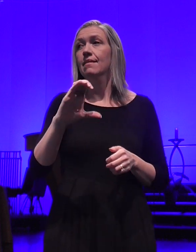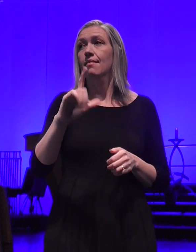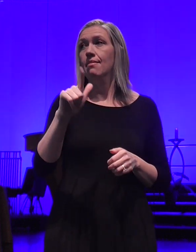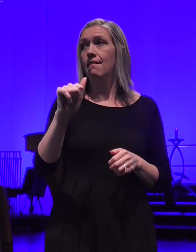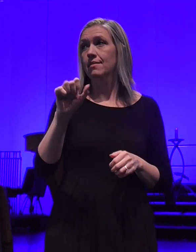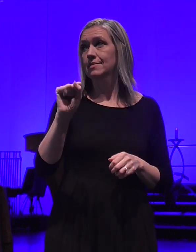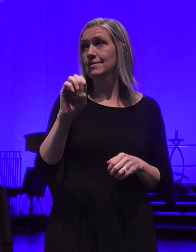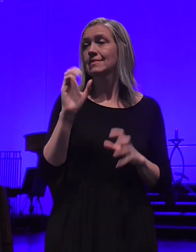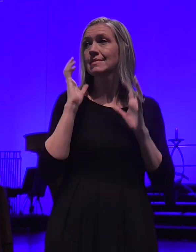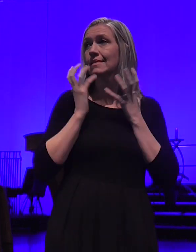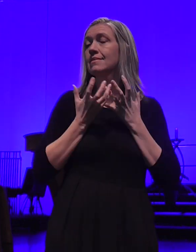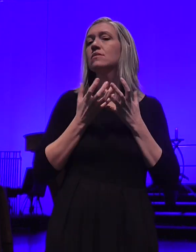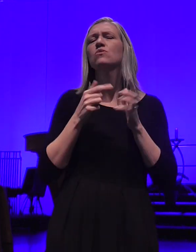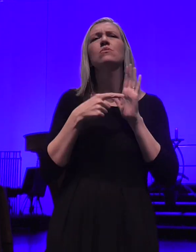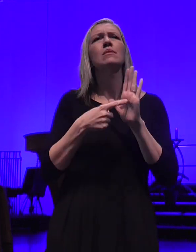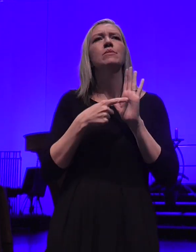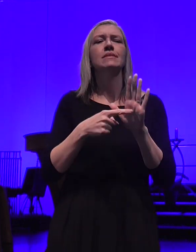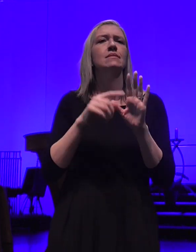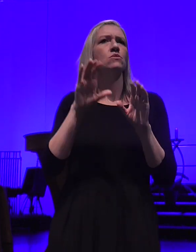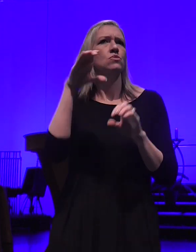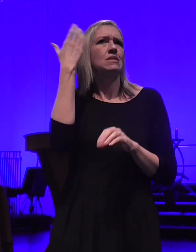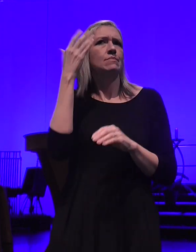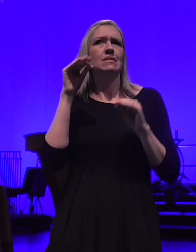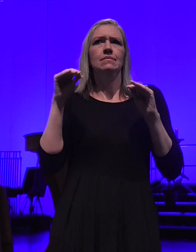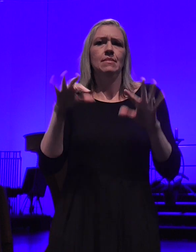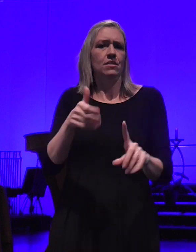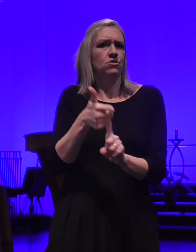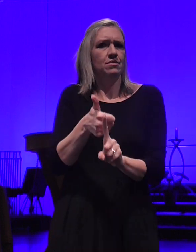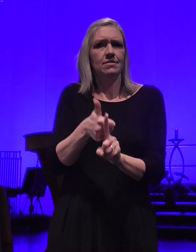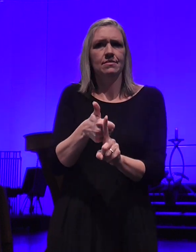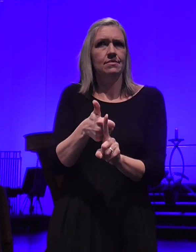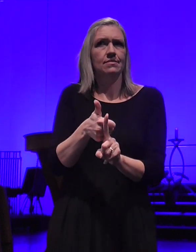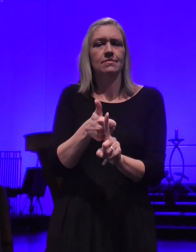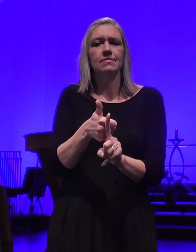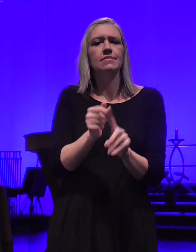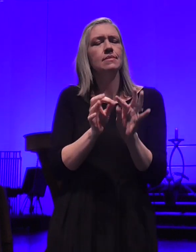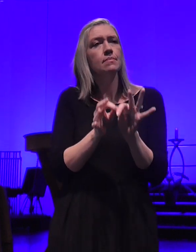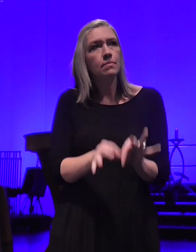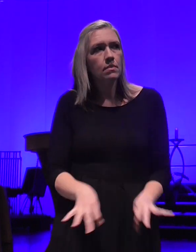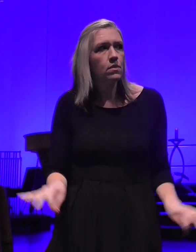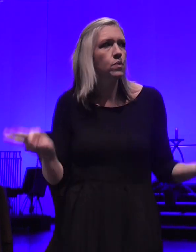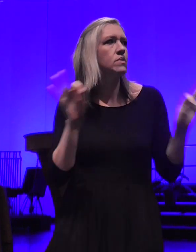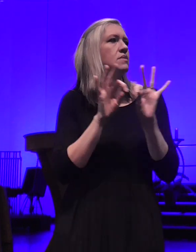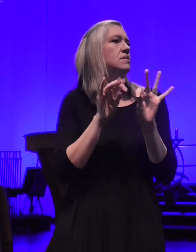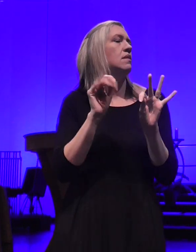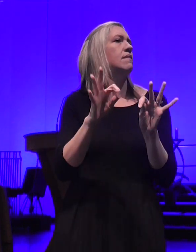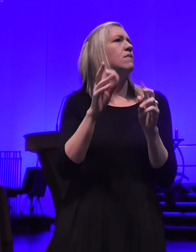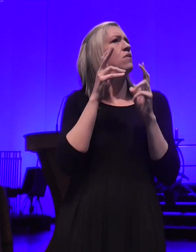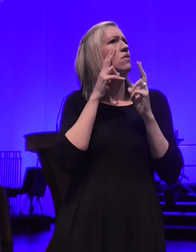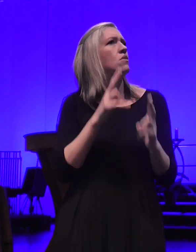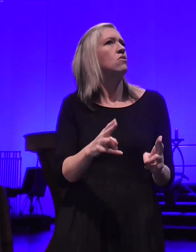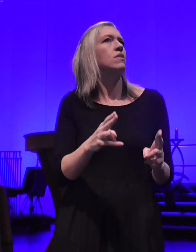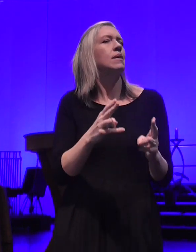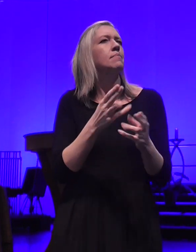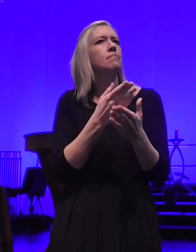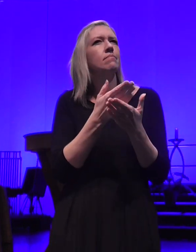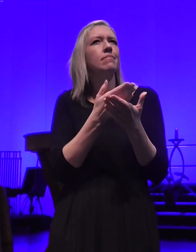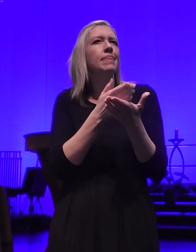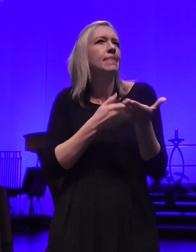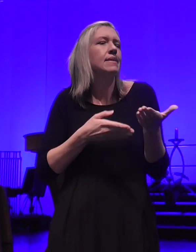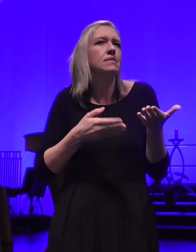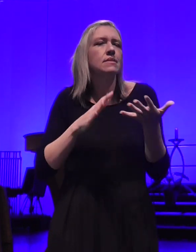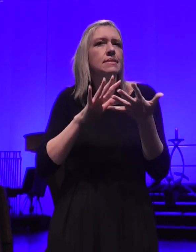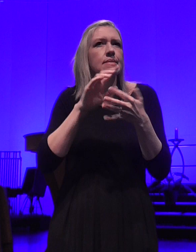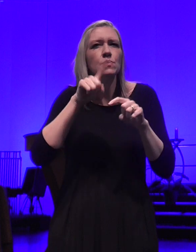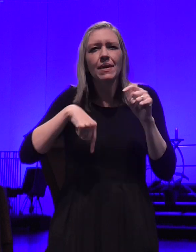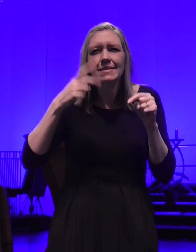Santa Claus, who represents Christmas magic itself, the importance of honoring the unseen aspects of